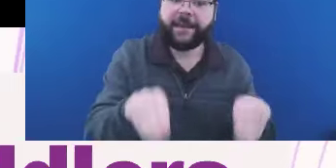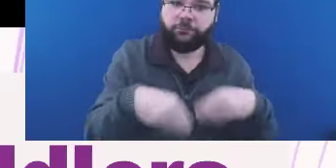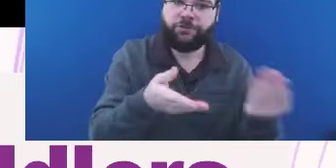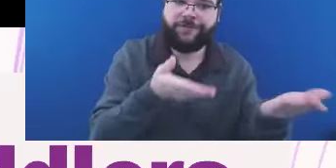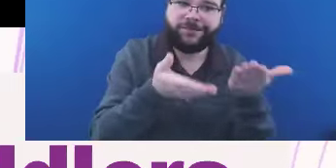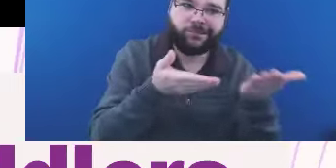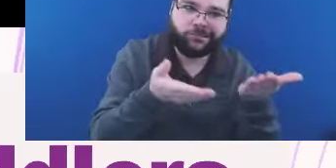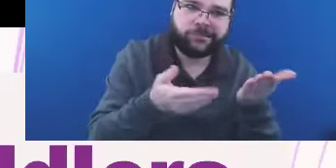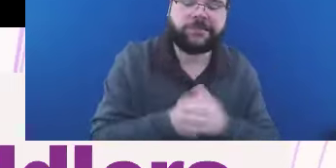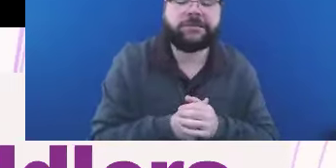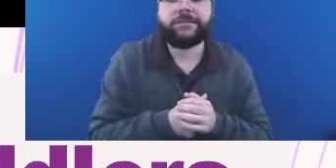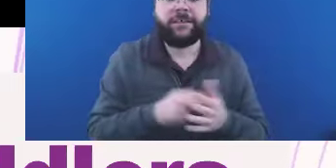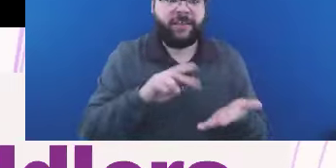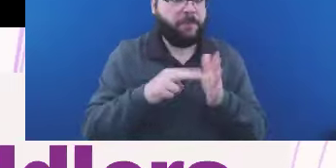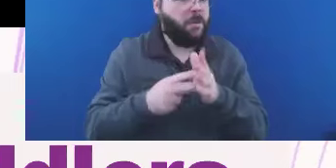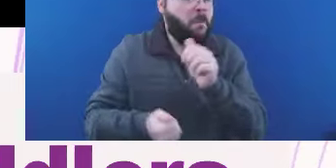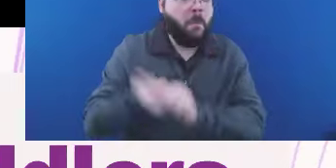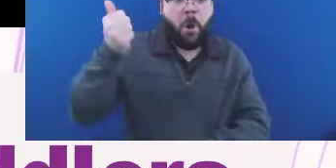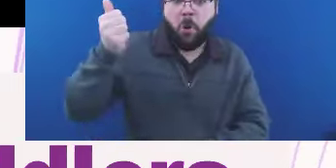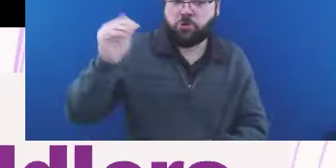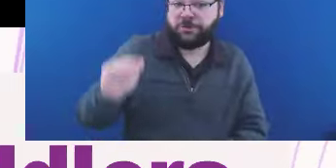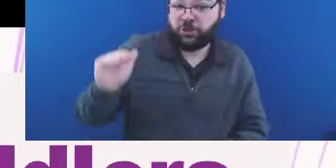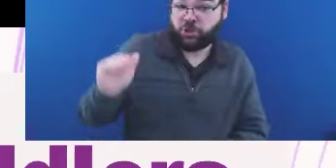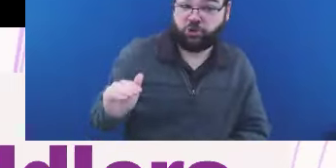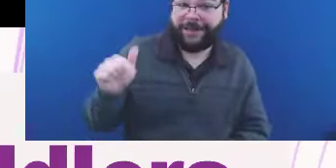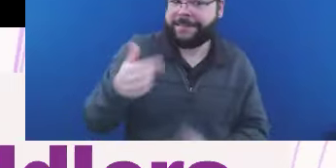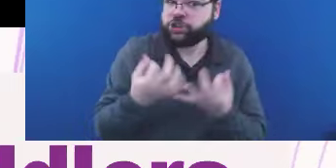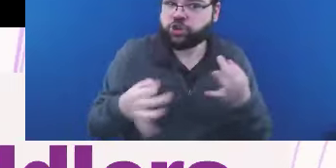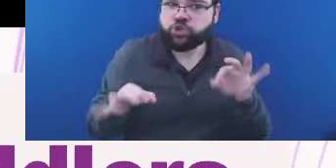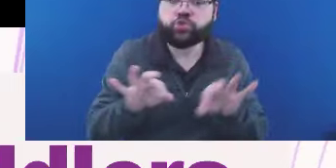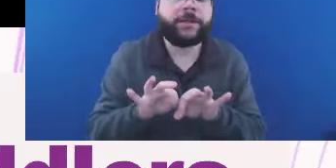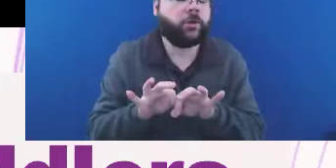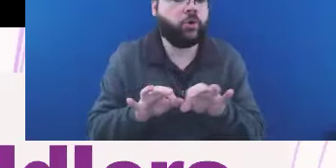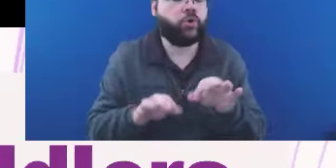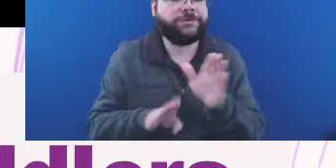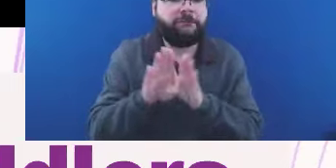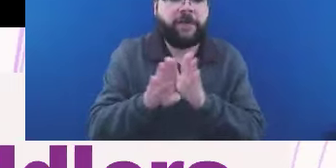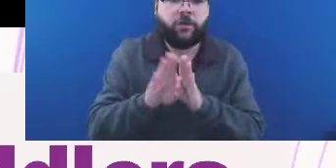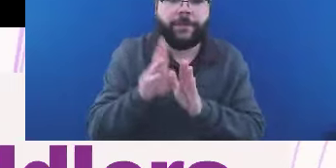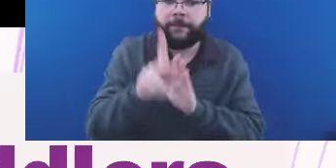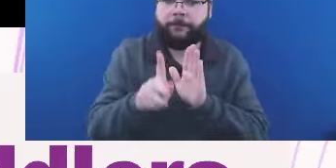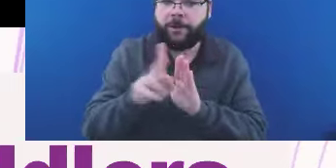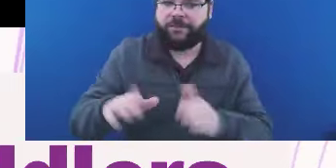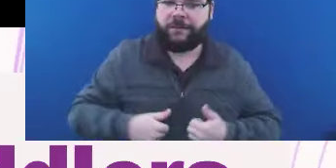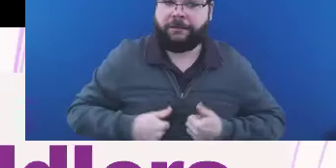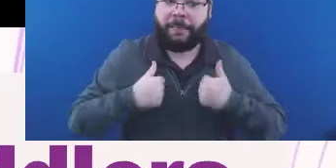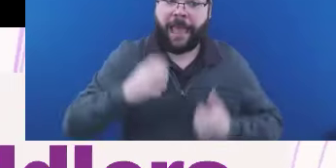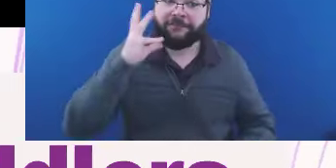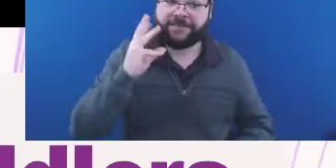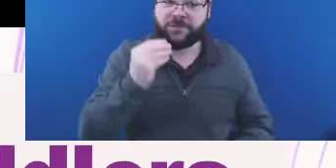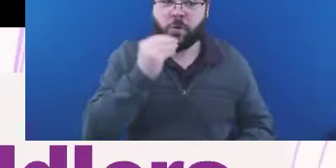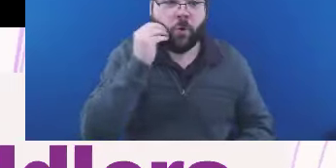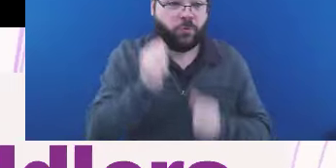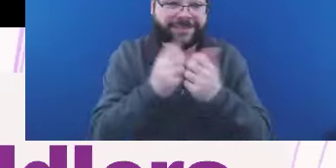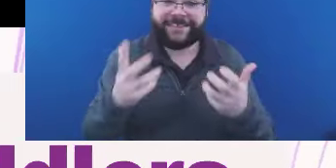That means the vast majority of children who are in this critical period of development who are experiencing homelessness are not being